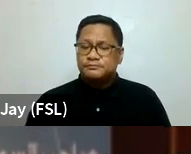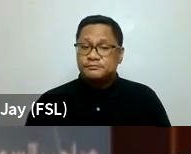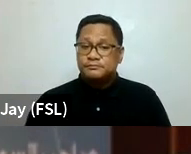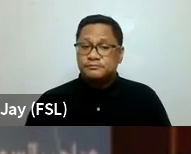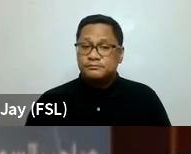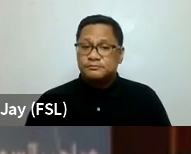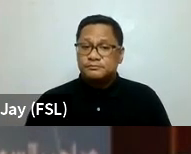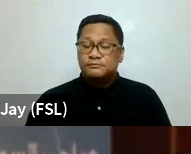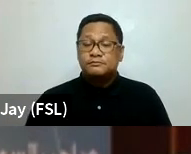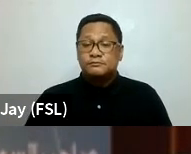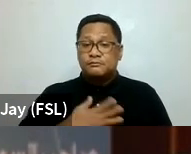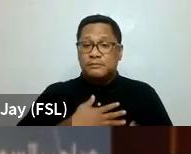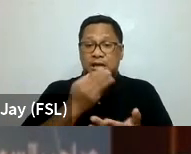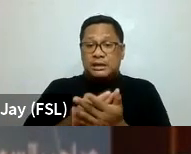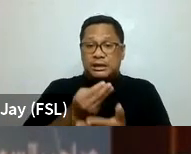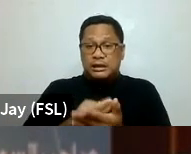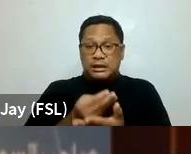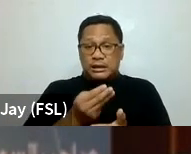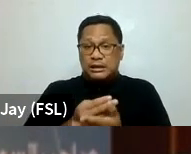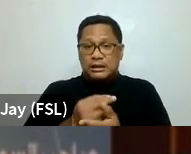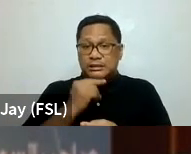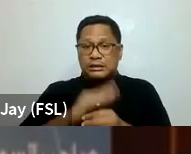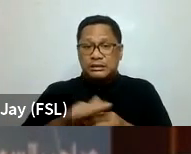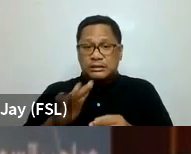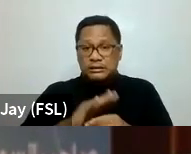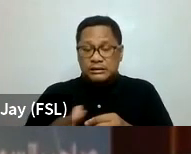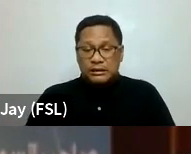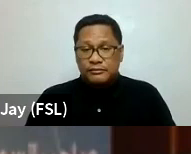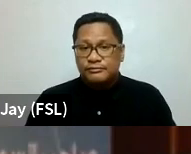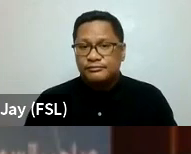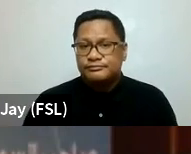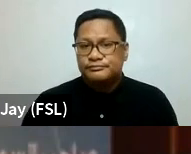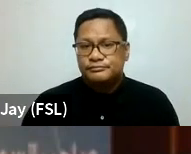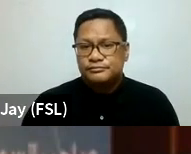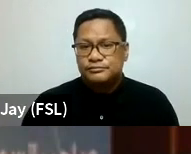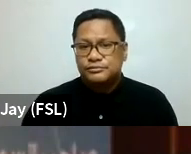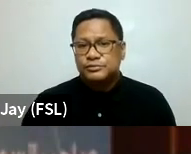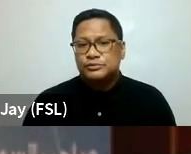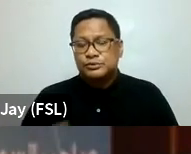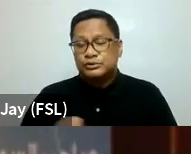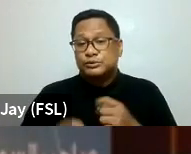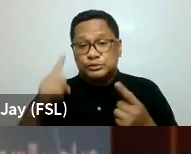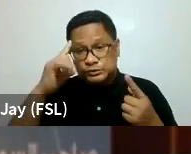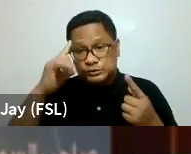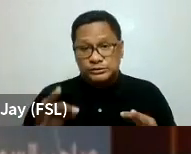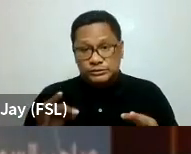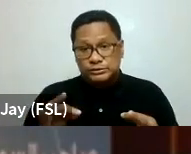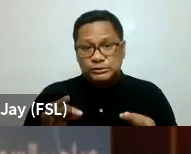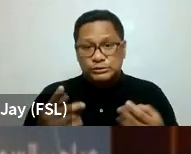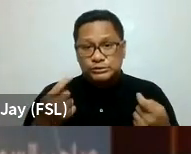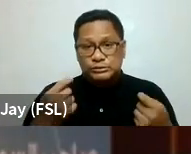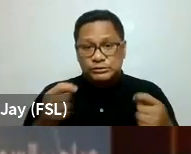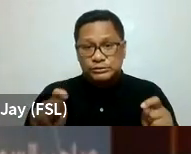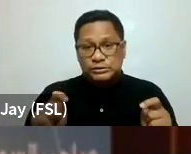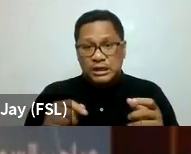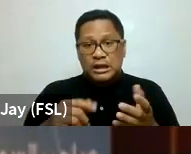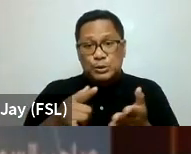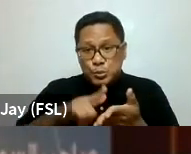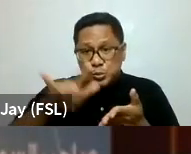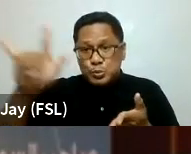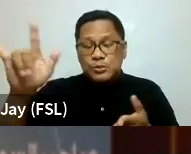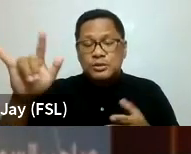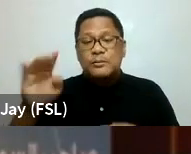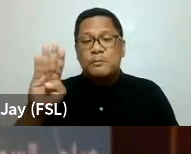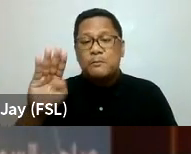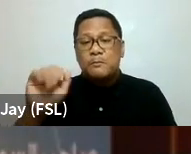my income wasn't enough anymore in the Philippines. So I decided to try it out abroad in